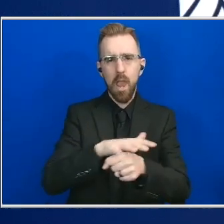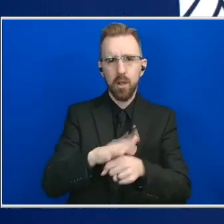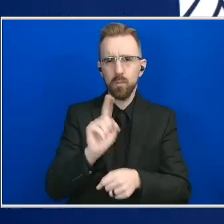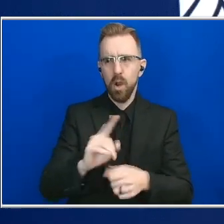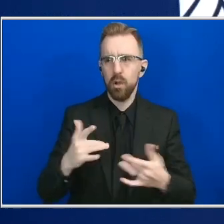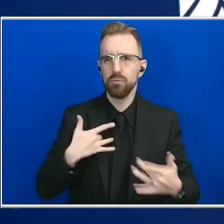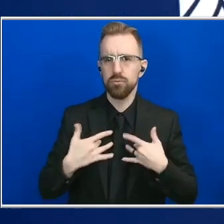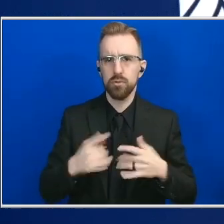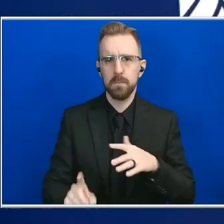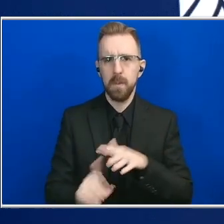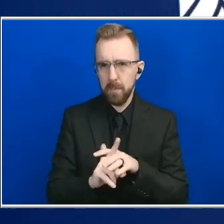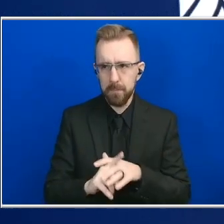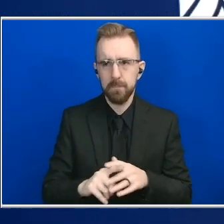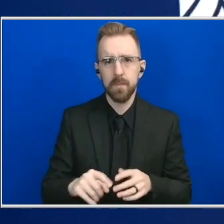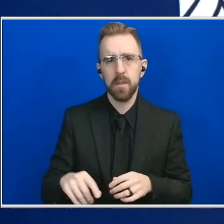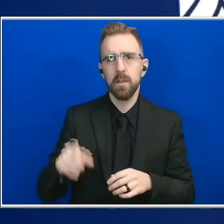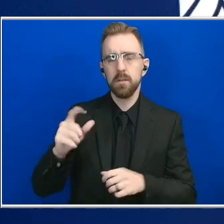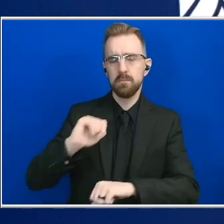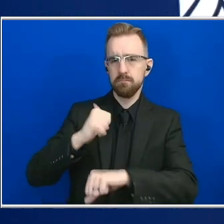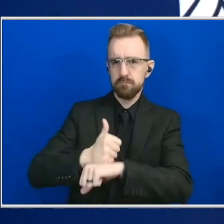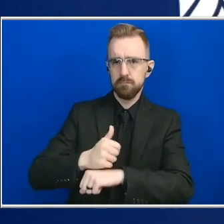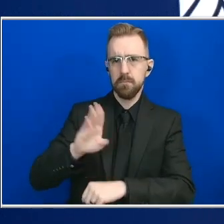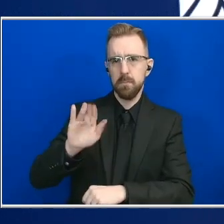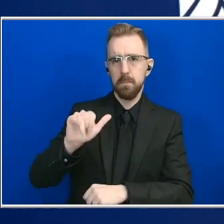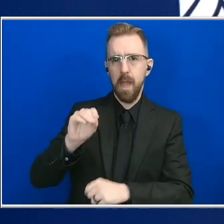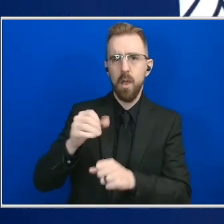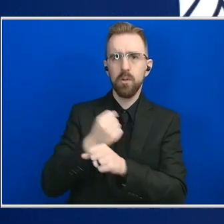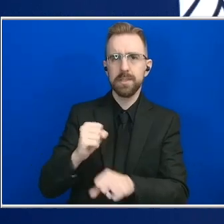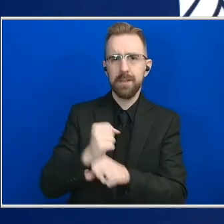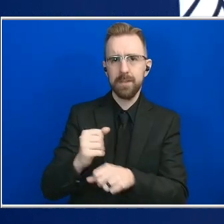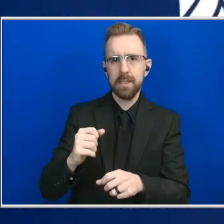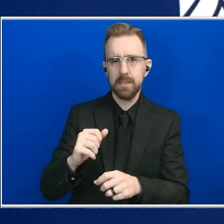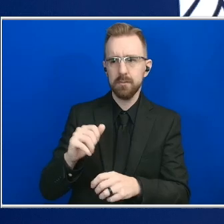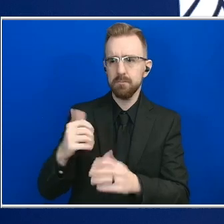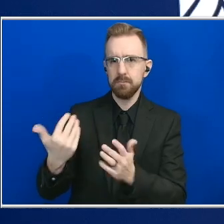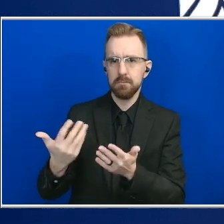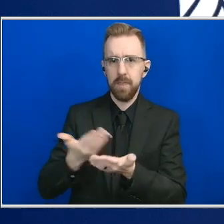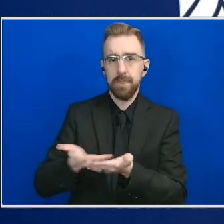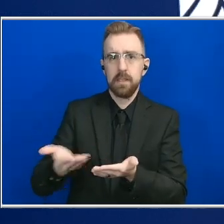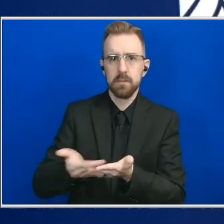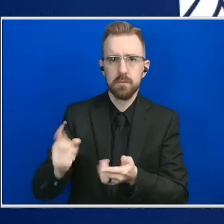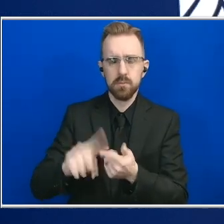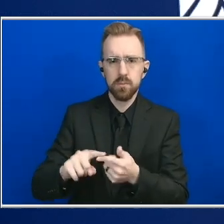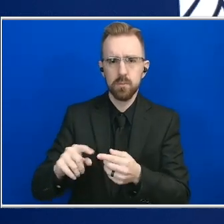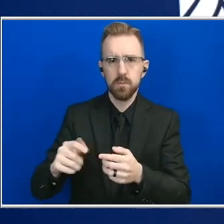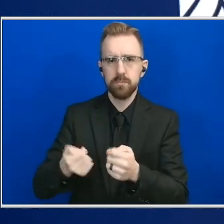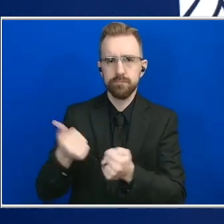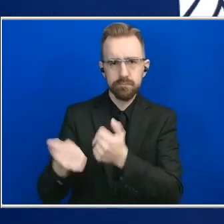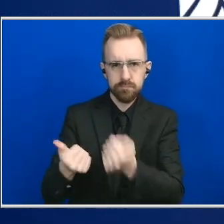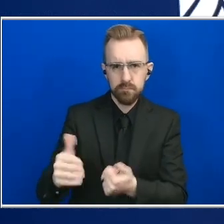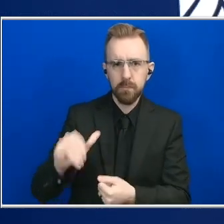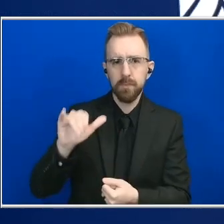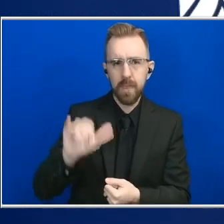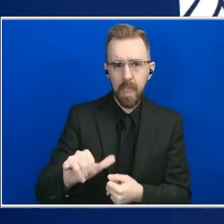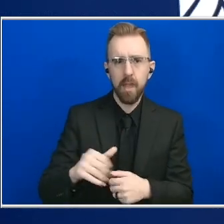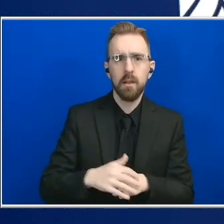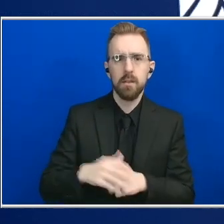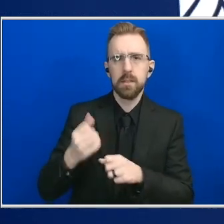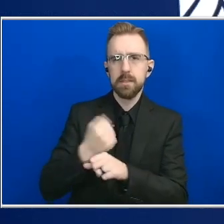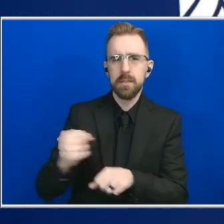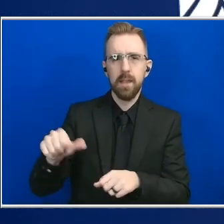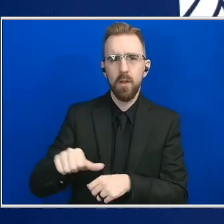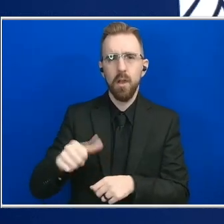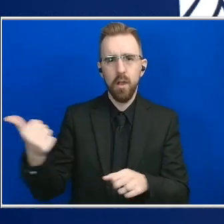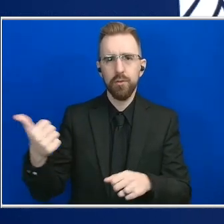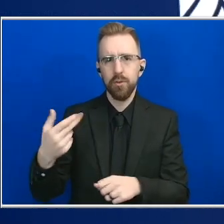then implement those biosafety measures to quickly more eliminate that and save other herds and other farms. And